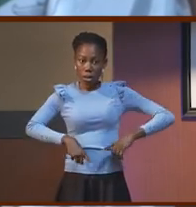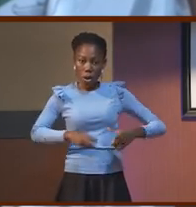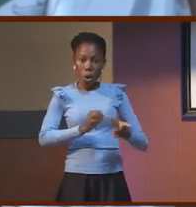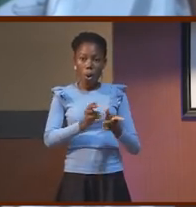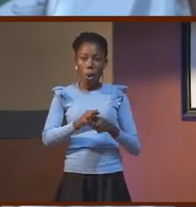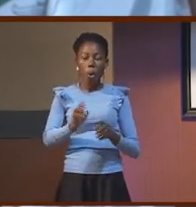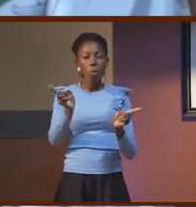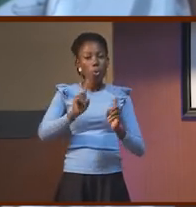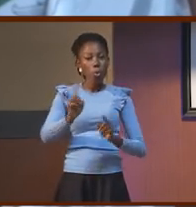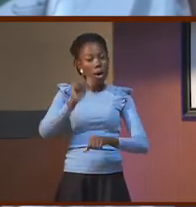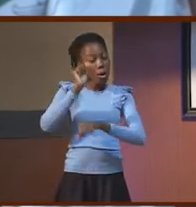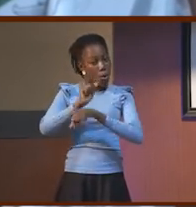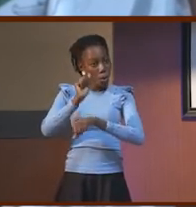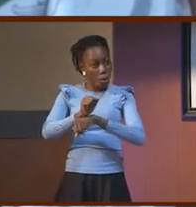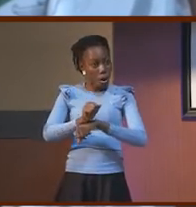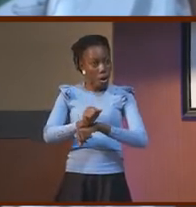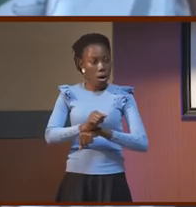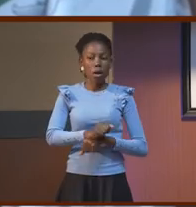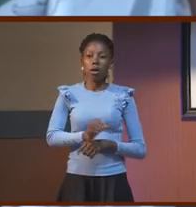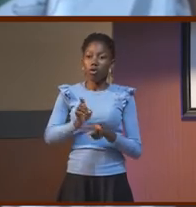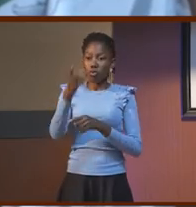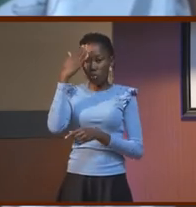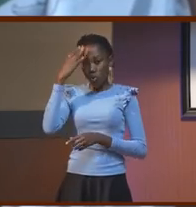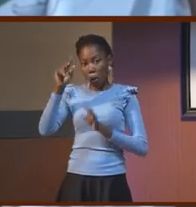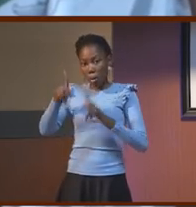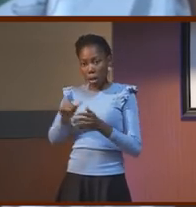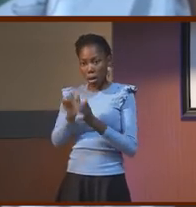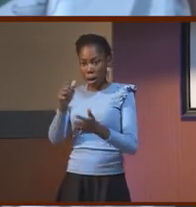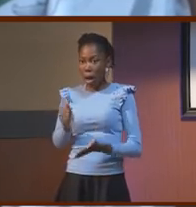where he works, or you know somebody that can lead you to him.